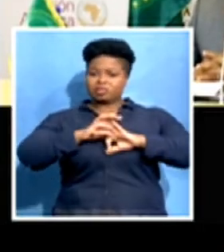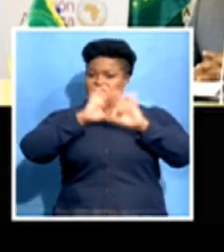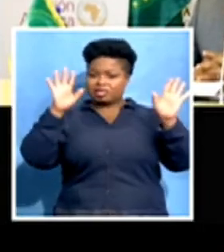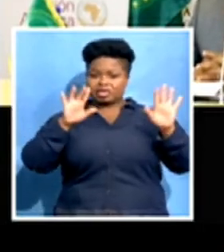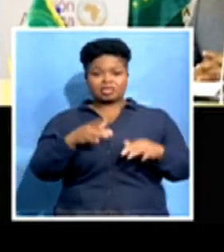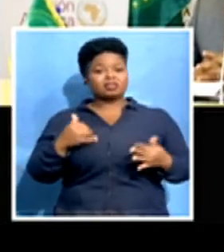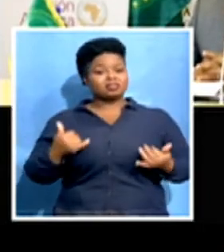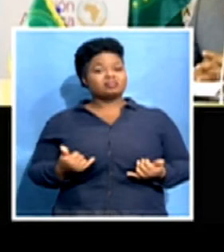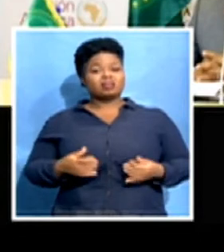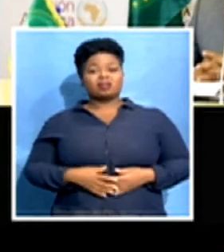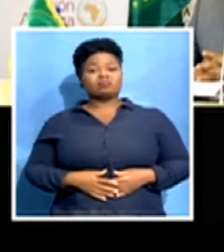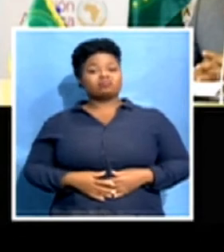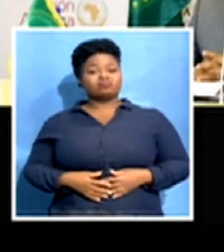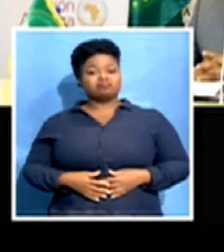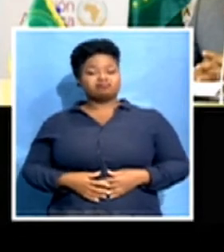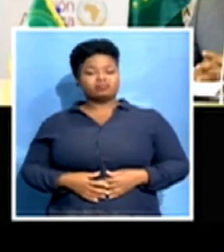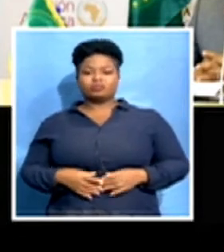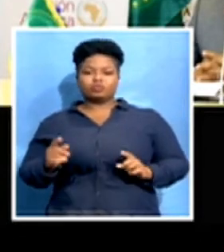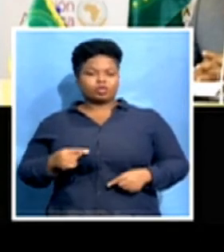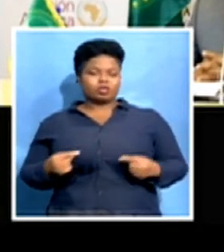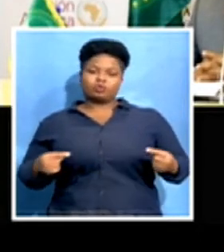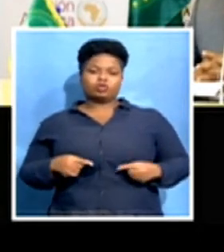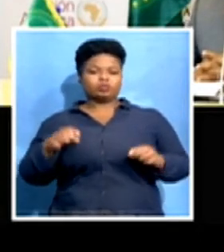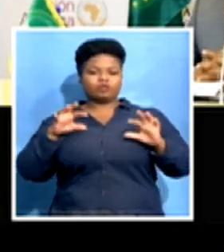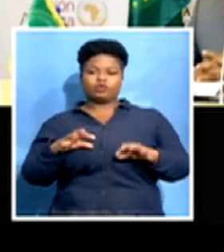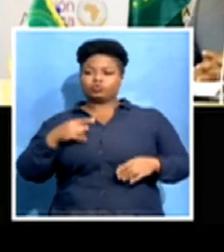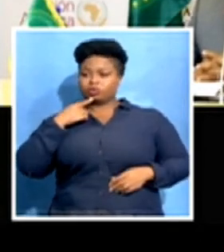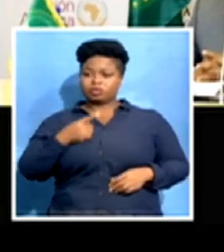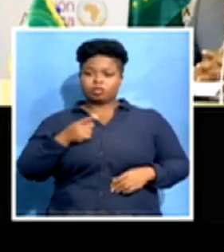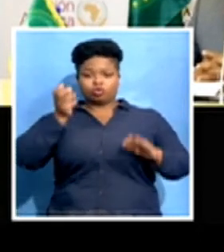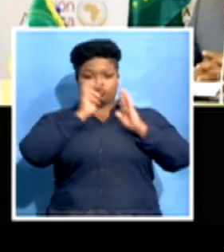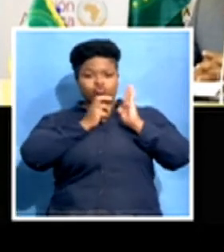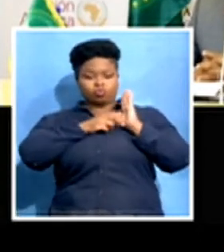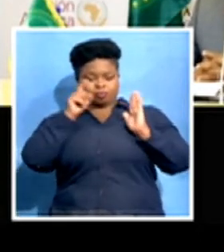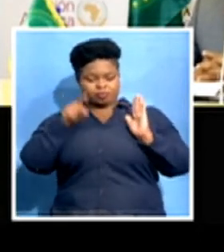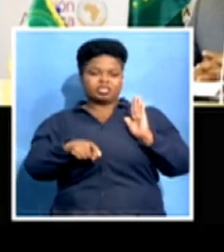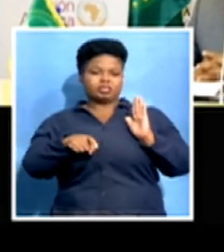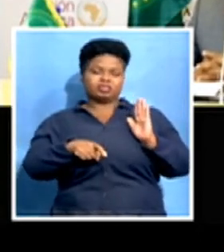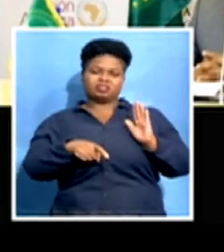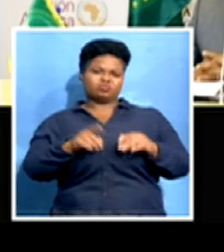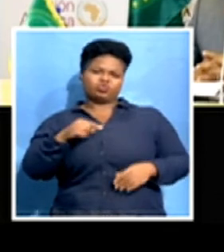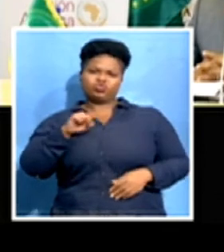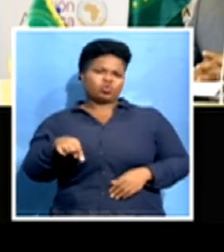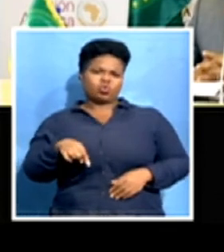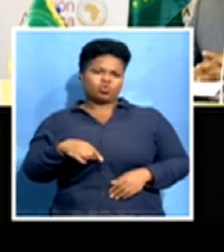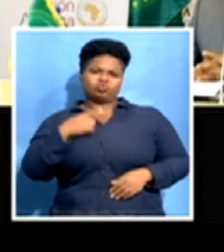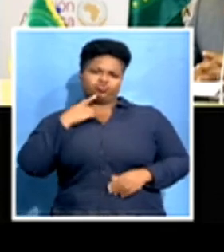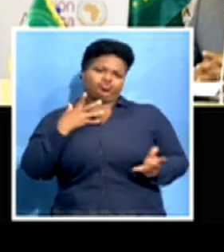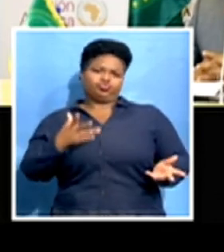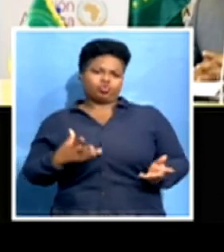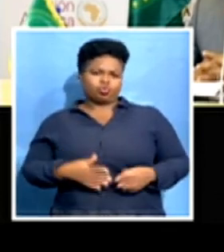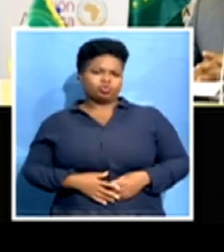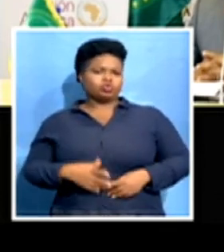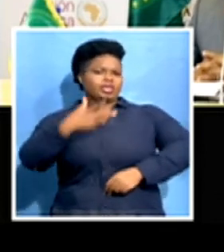point impose it would be inappropriate to impose vaccination passports or